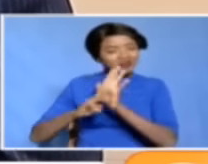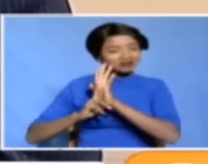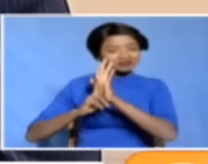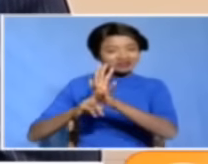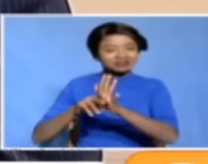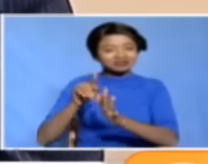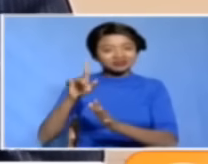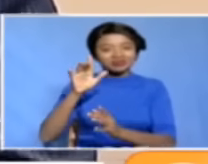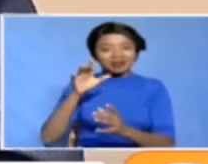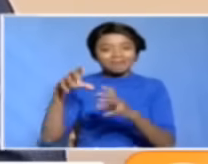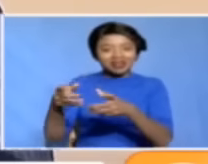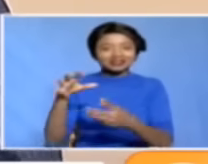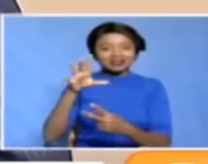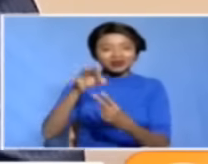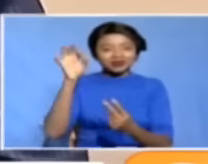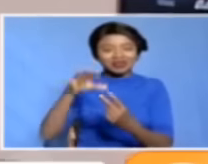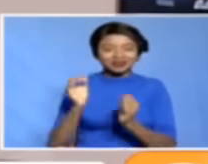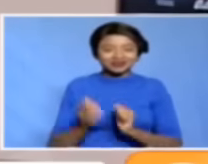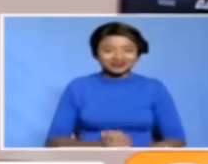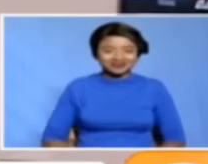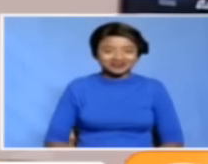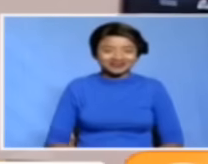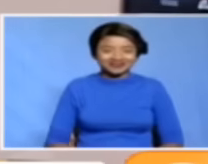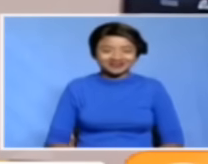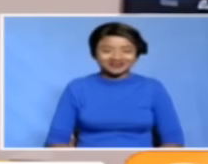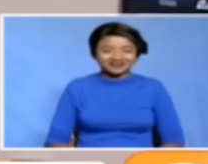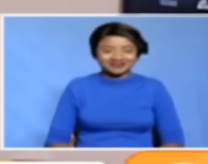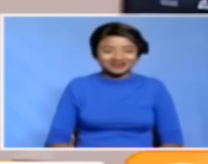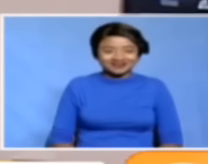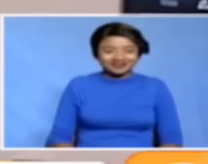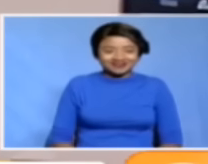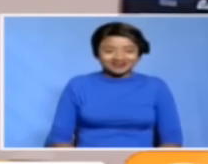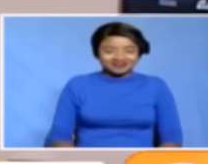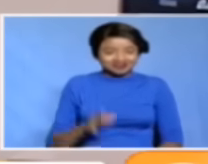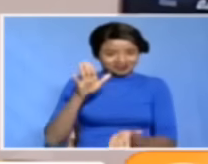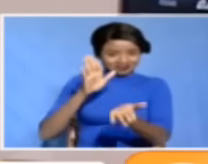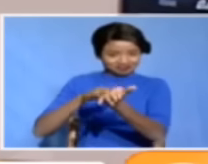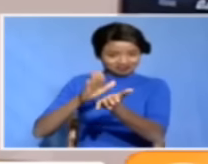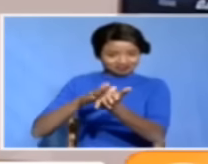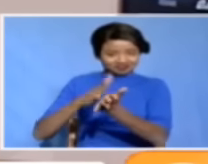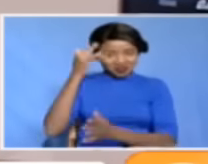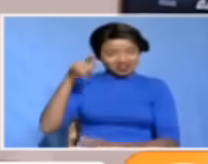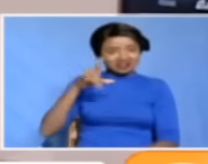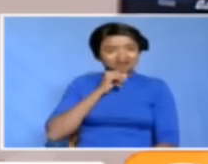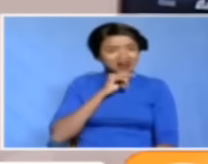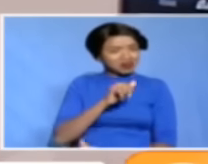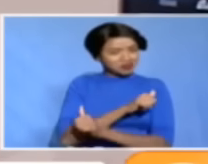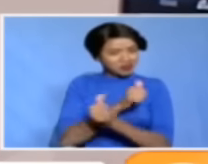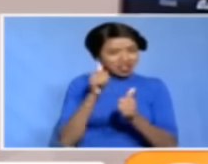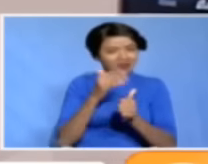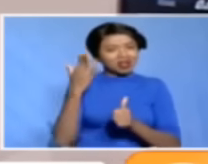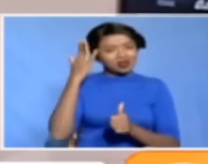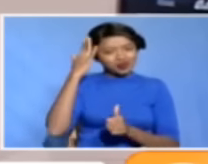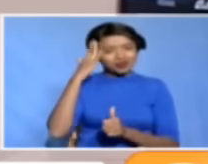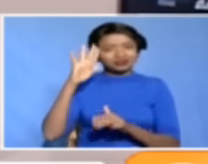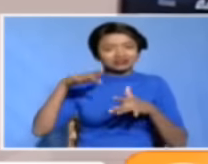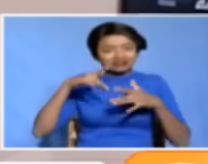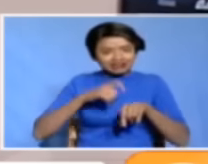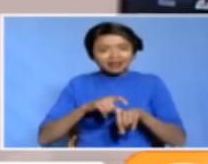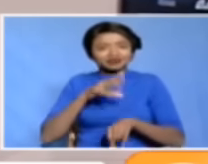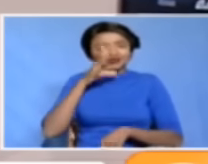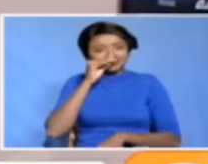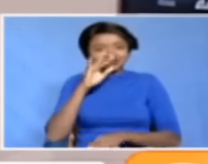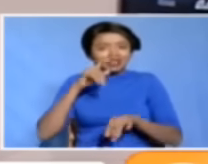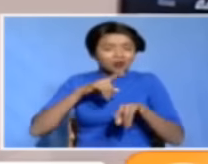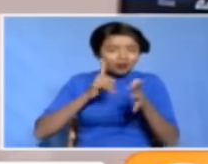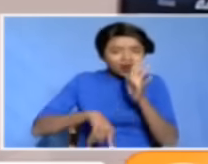party nomination. All right. For our constitution. More feedback. You've got to give it to Honorable Duale. He knows when to speak and what to say. He's a seasoned politician who understands the importance of